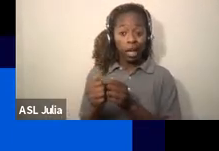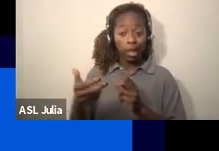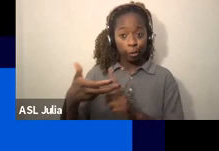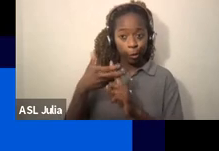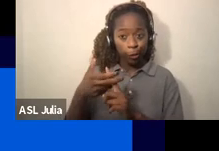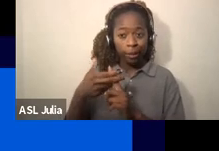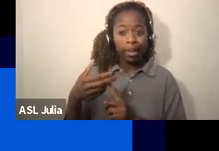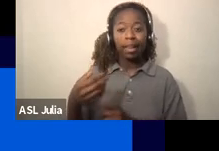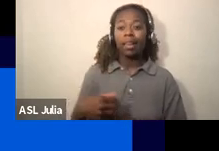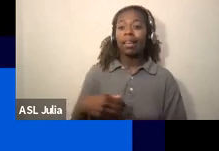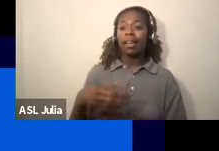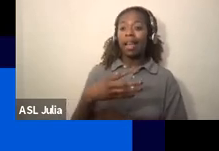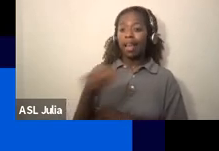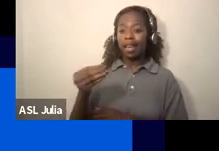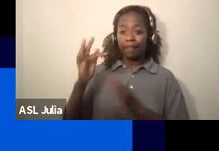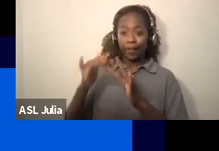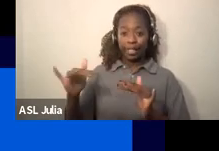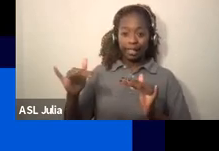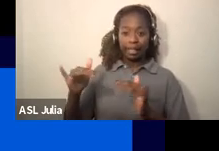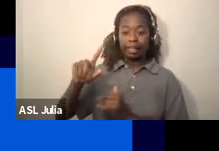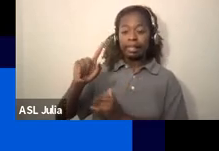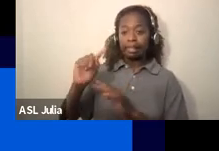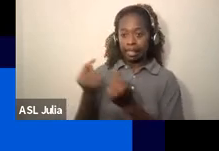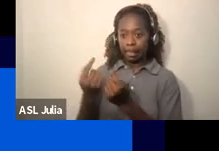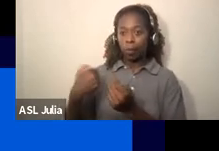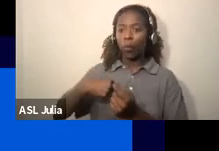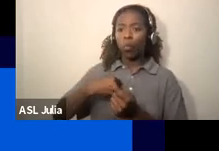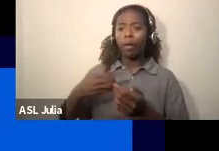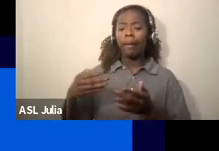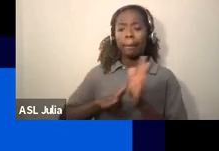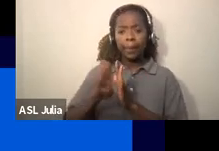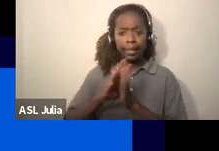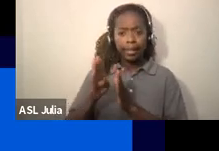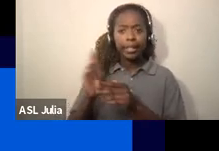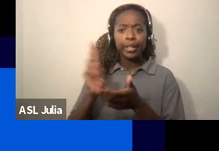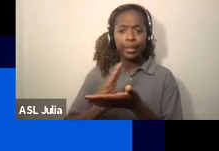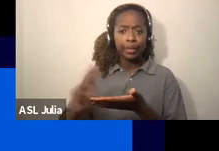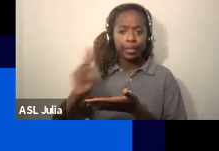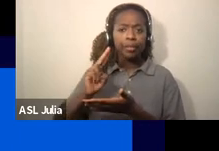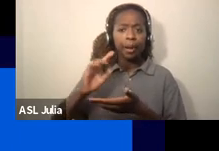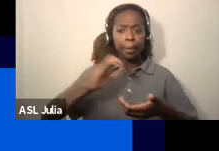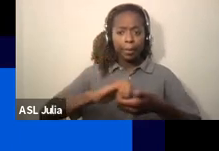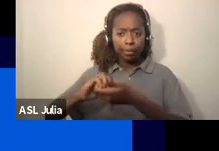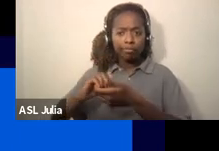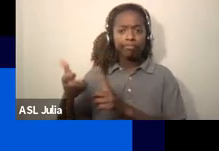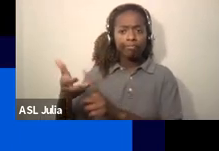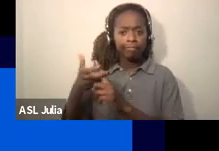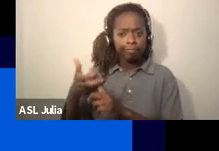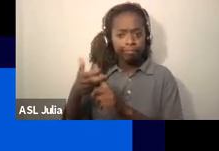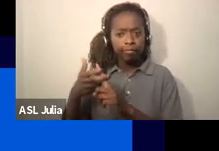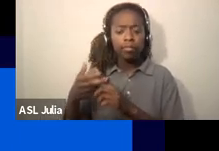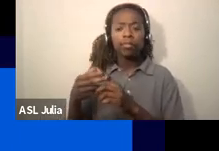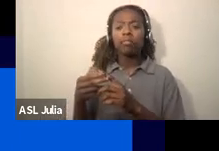diversity team at ohc we are building out university partnerships to recruit and onboard a diverse set of